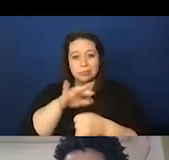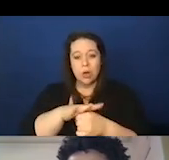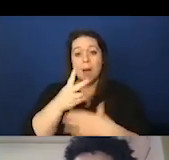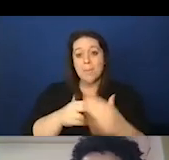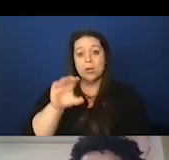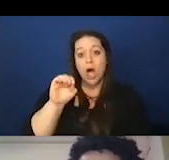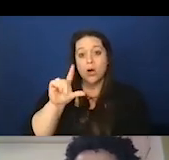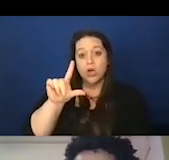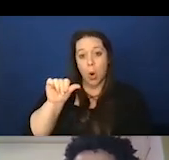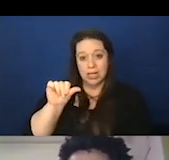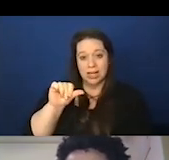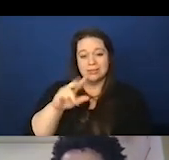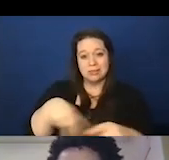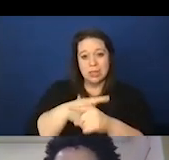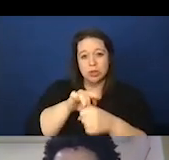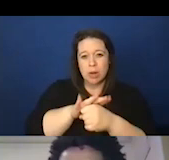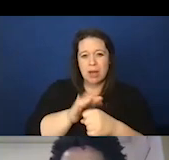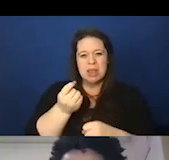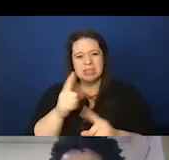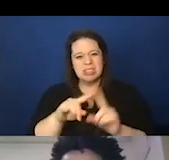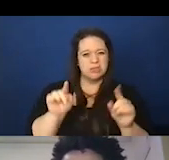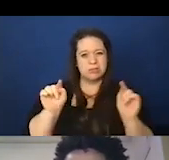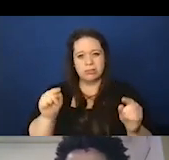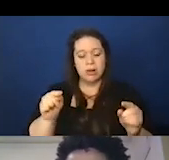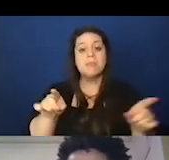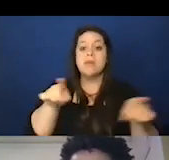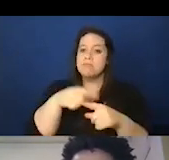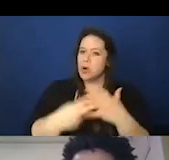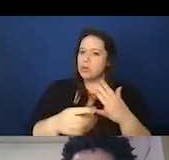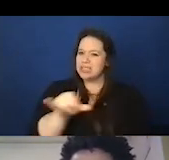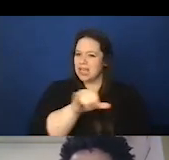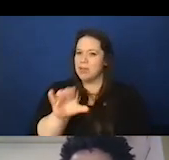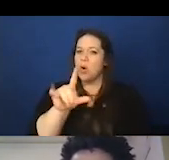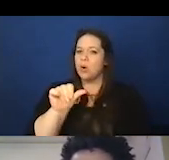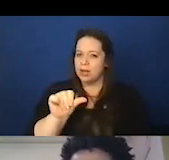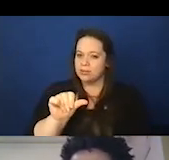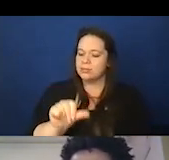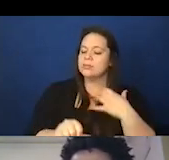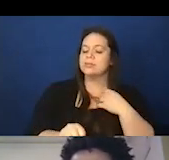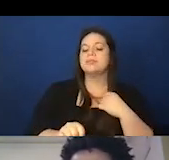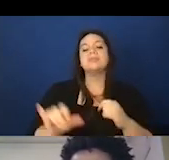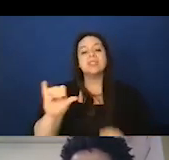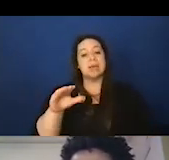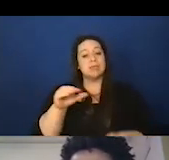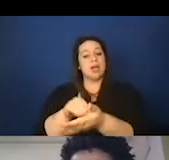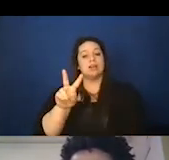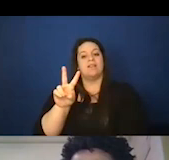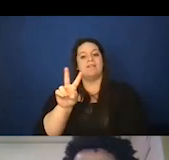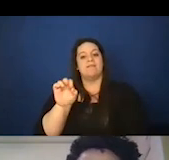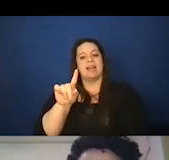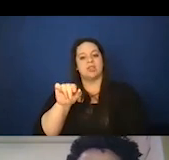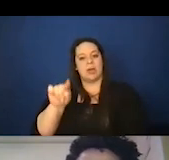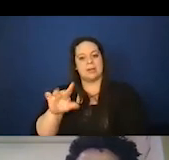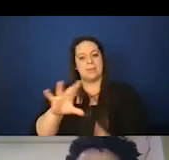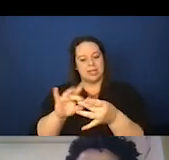they have slightly different characteristics. And one of the characteristics that Dr. Vasquez just mentioned, the Moderna is